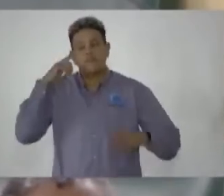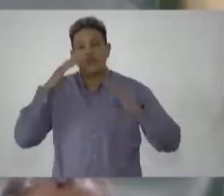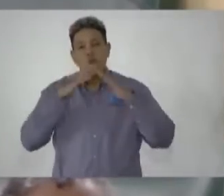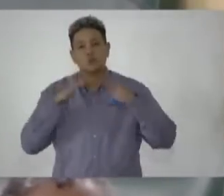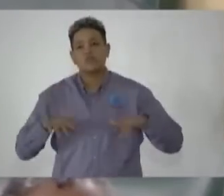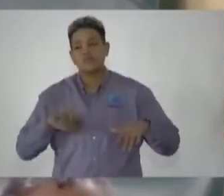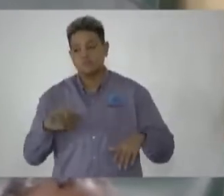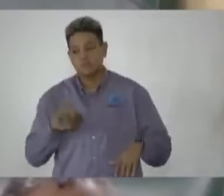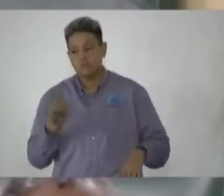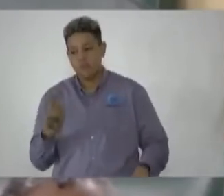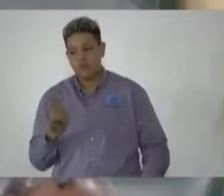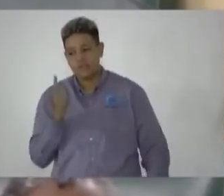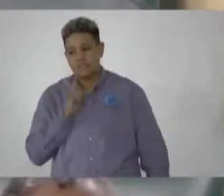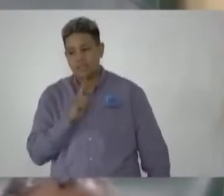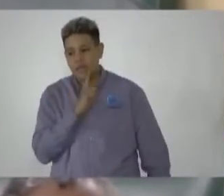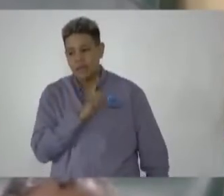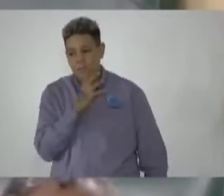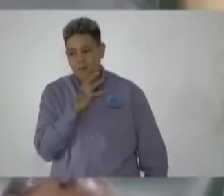I am one.